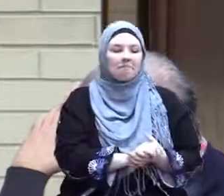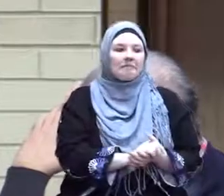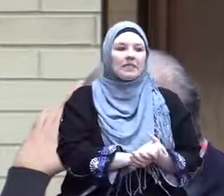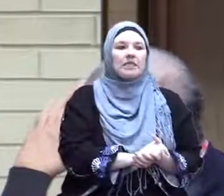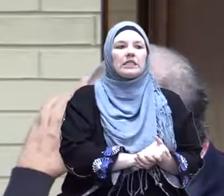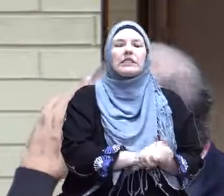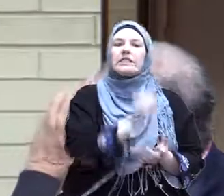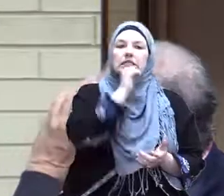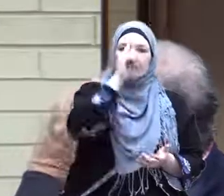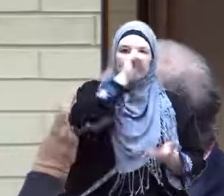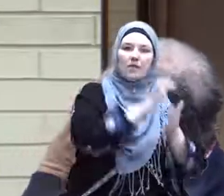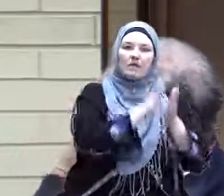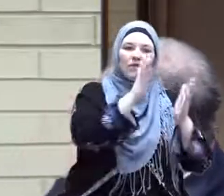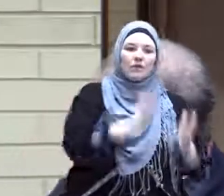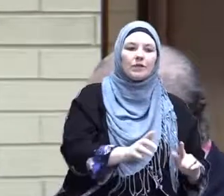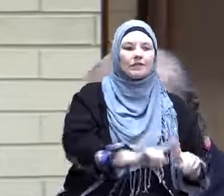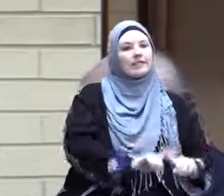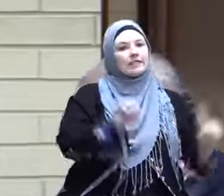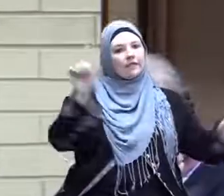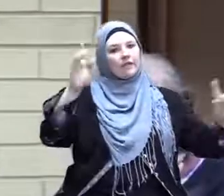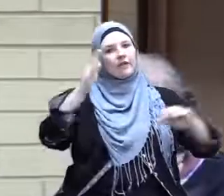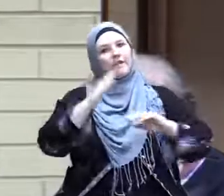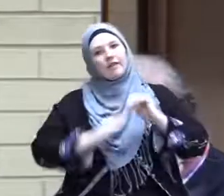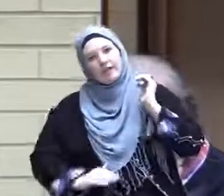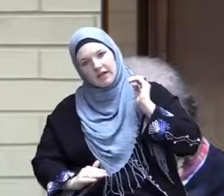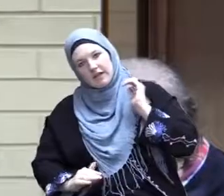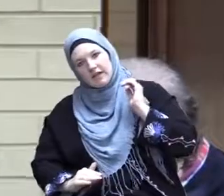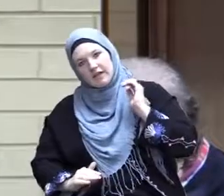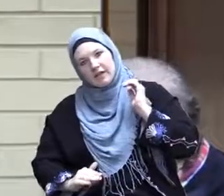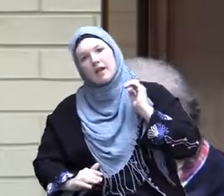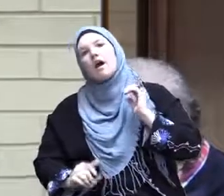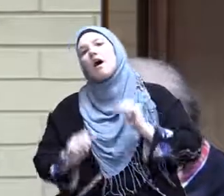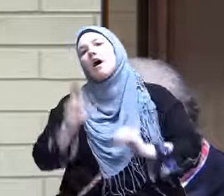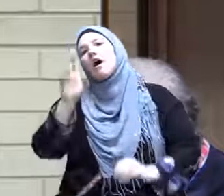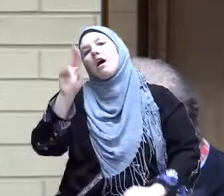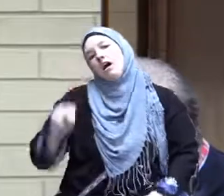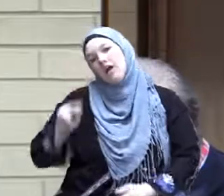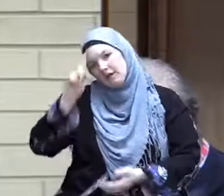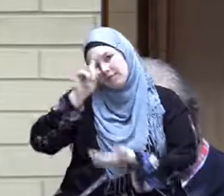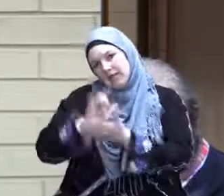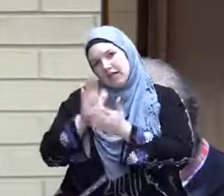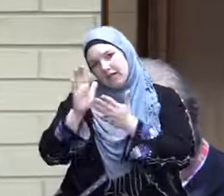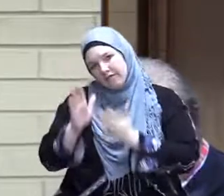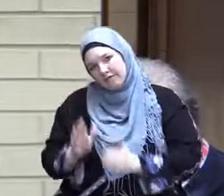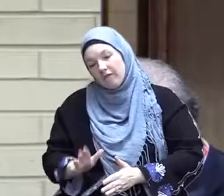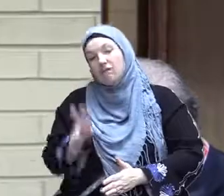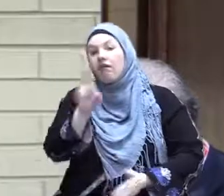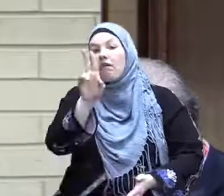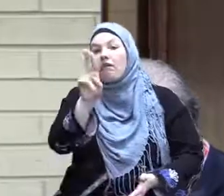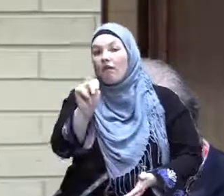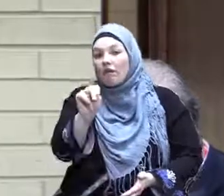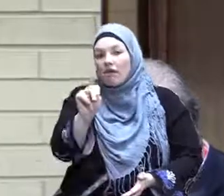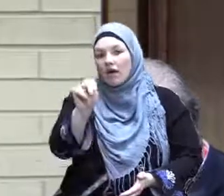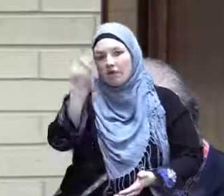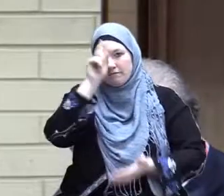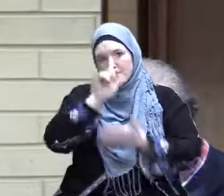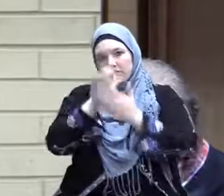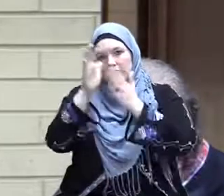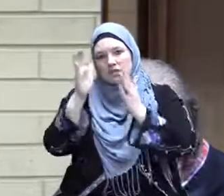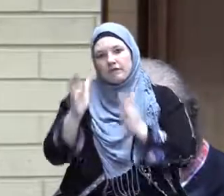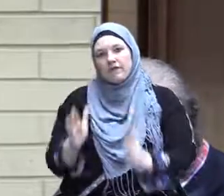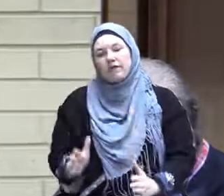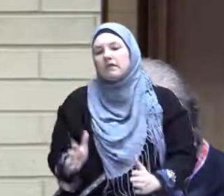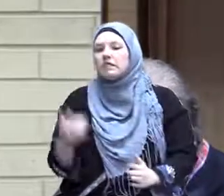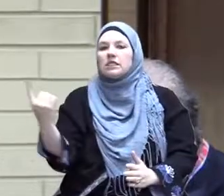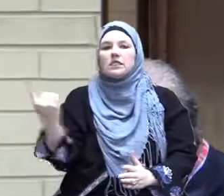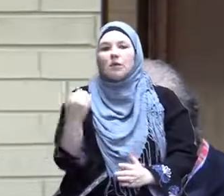of the disbeliever is different from the definition of the unbeliever. The unbeliever is someone who has